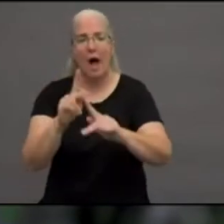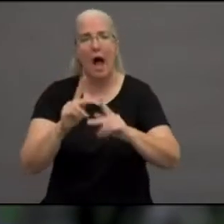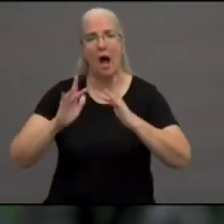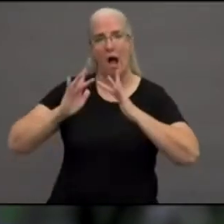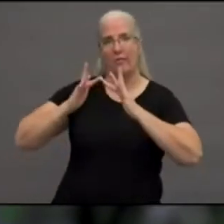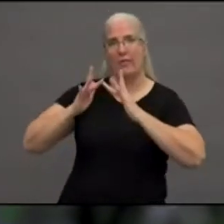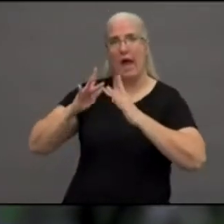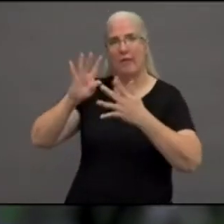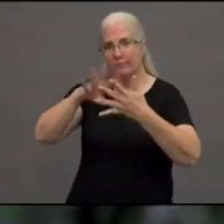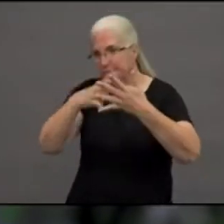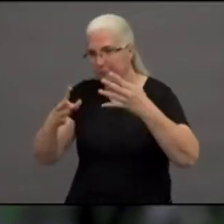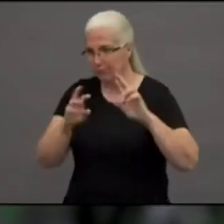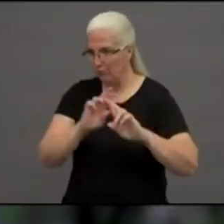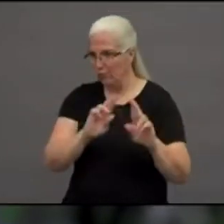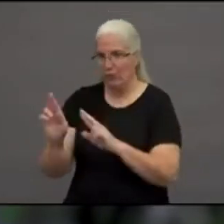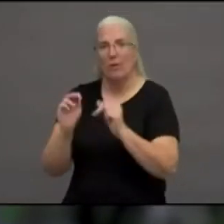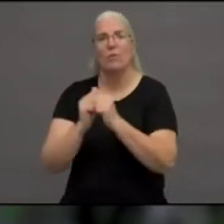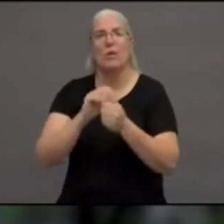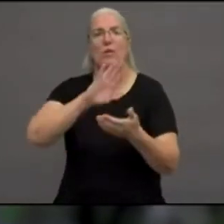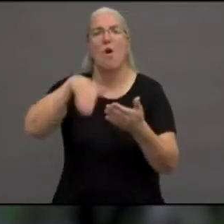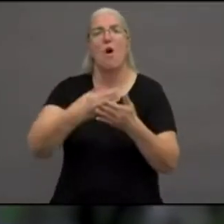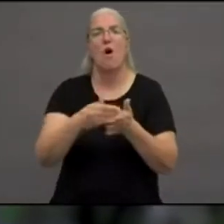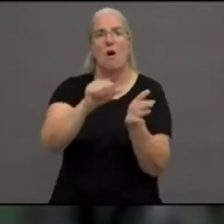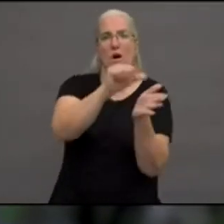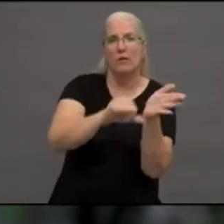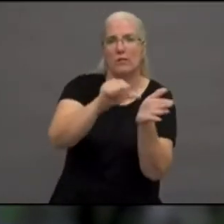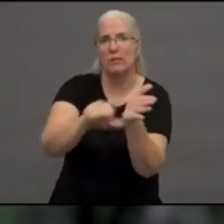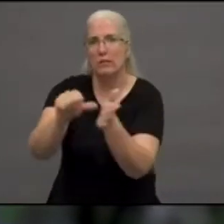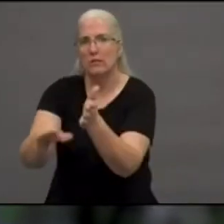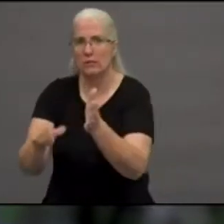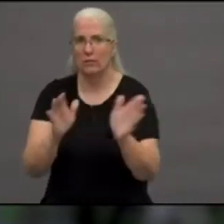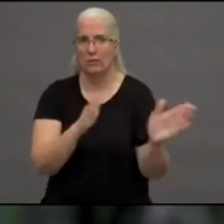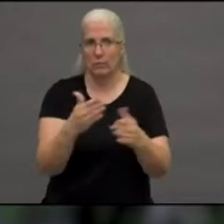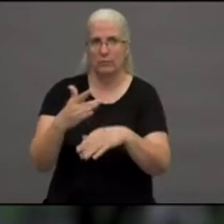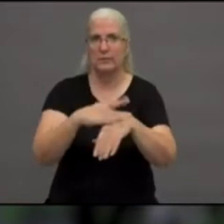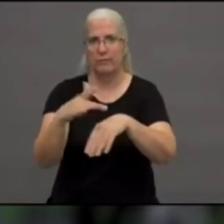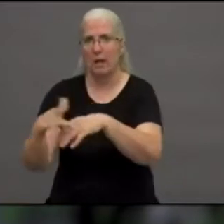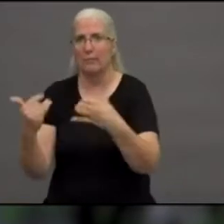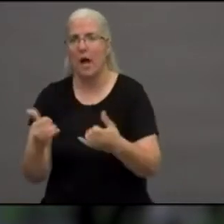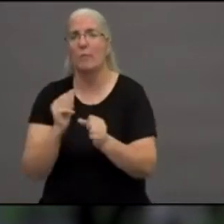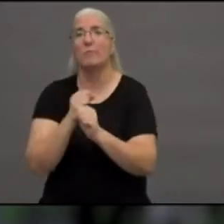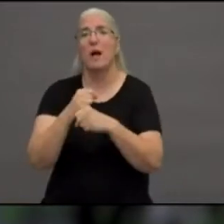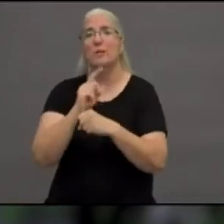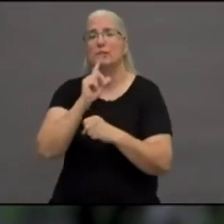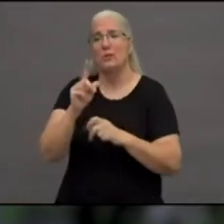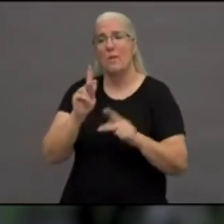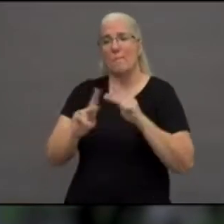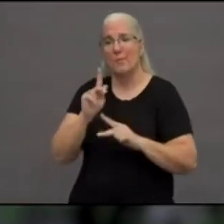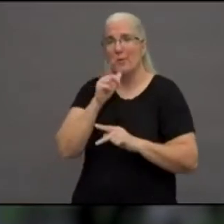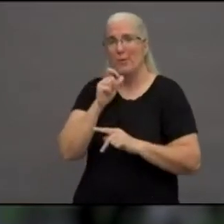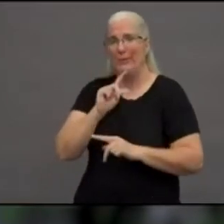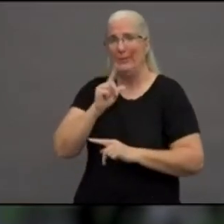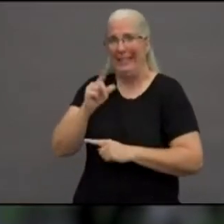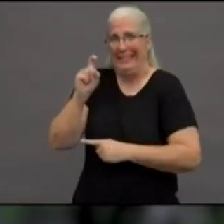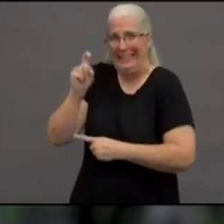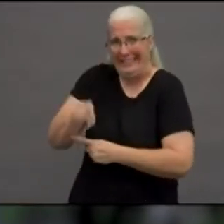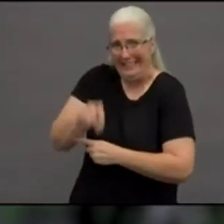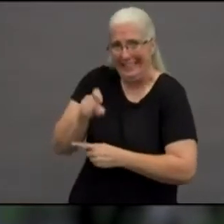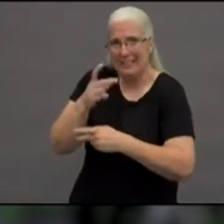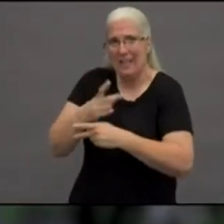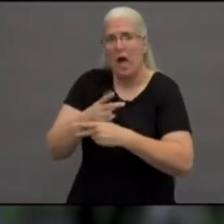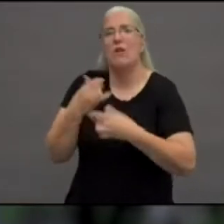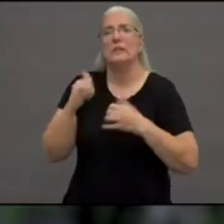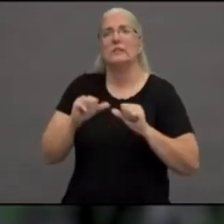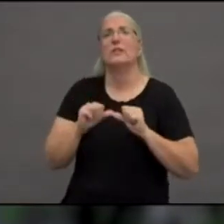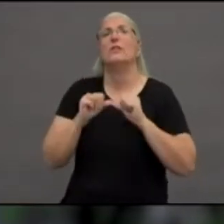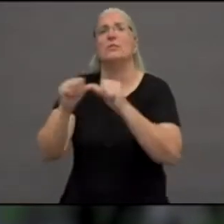So we are making sure that people that need care, whether it's because they are COVID